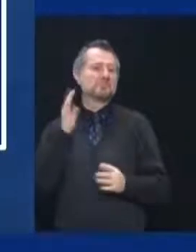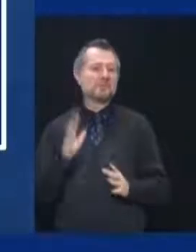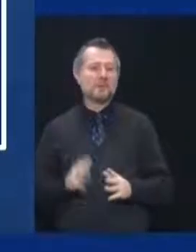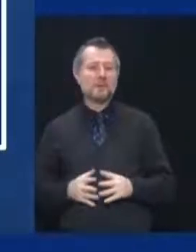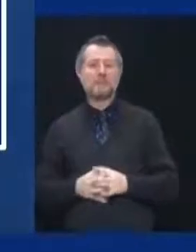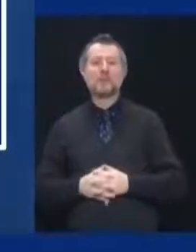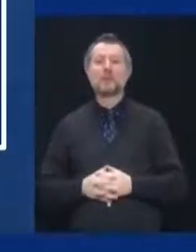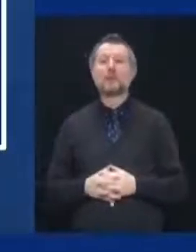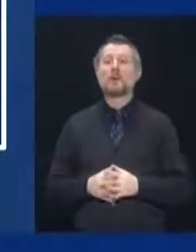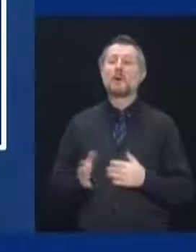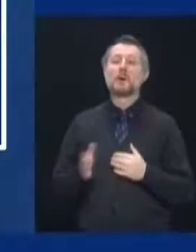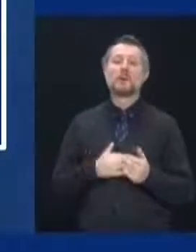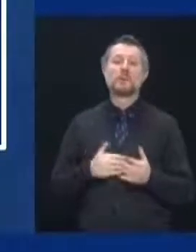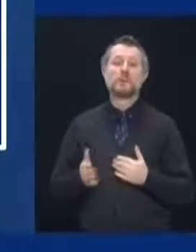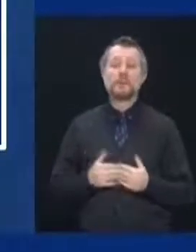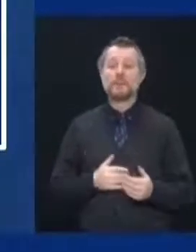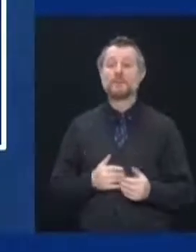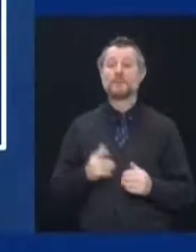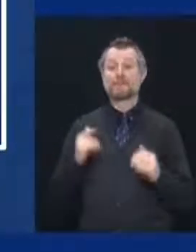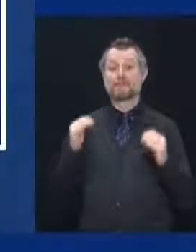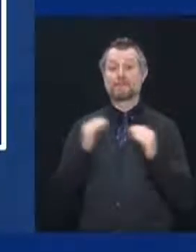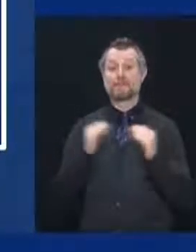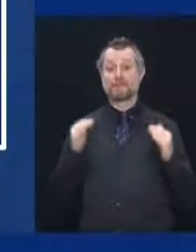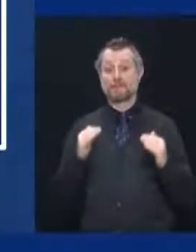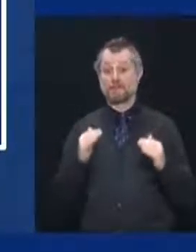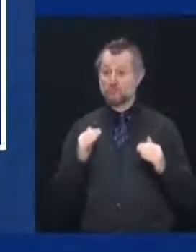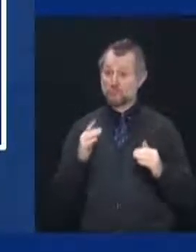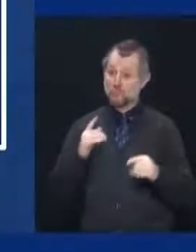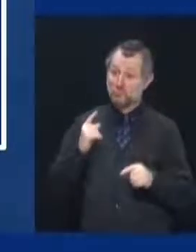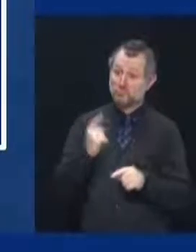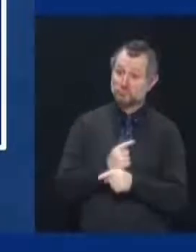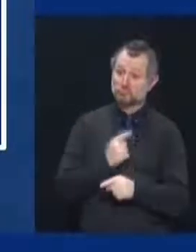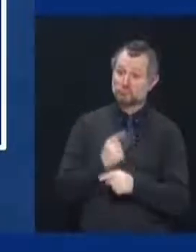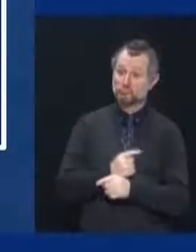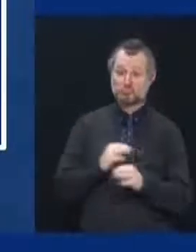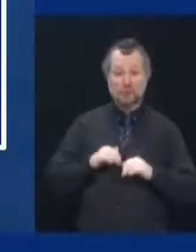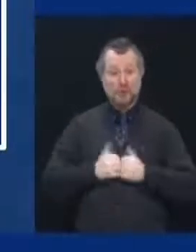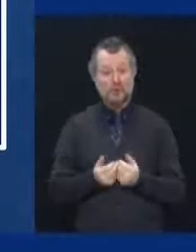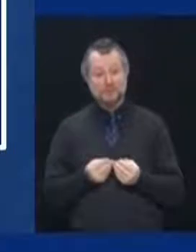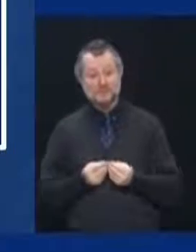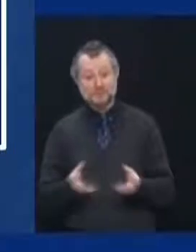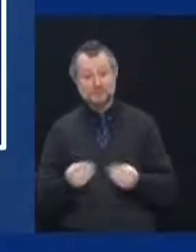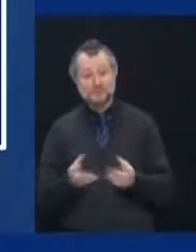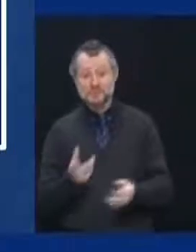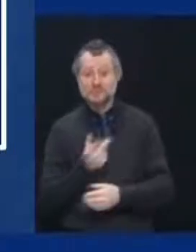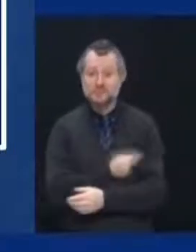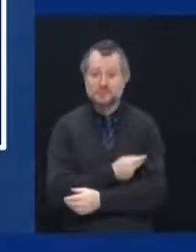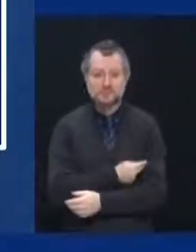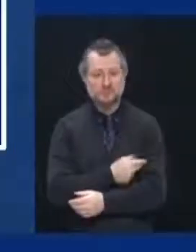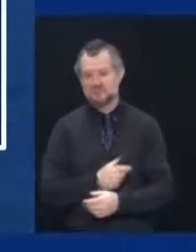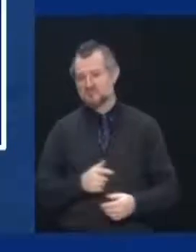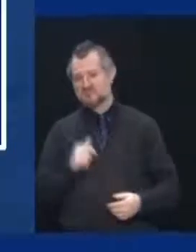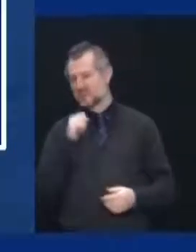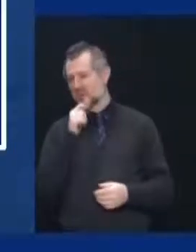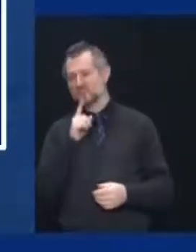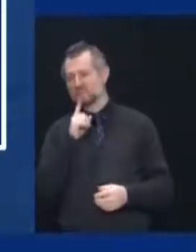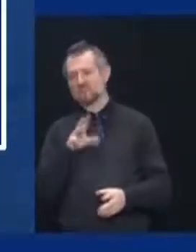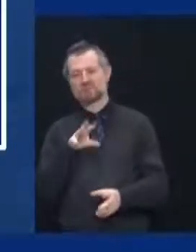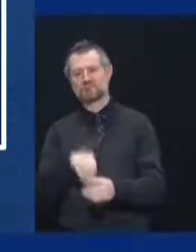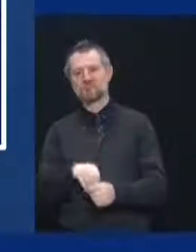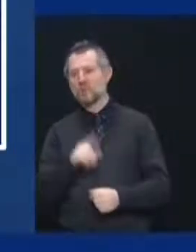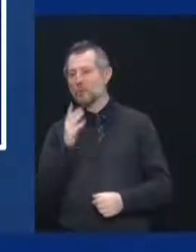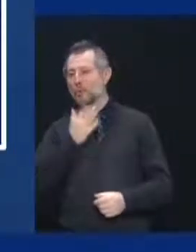But in terms of social equity, the traditional distribution network doesn't reach healthcare deserts. That's why